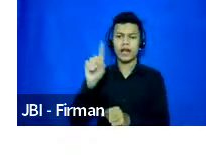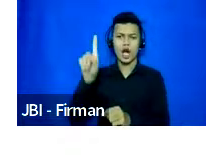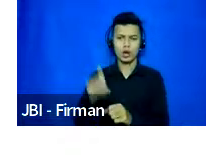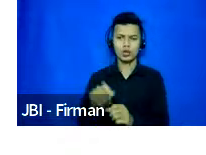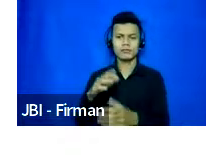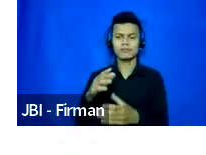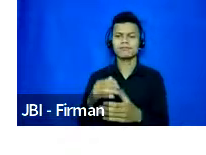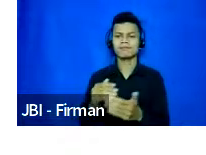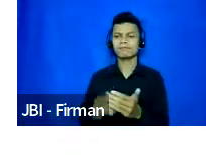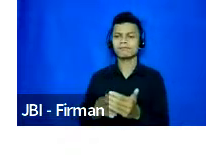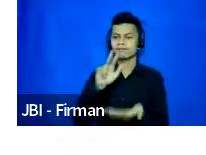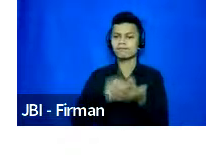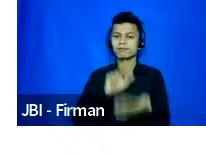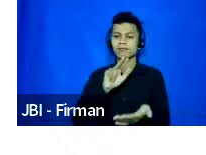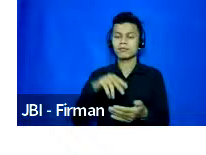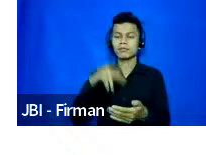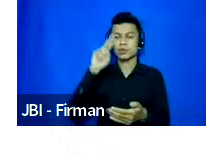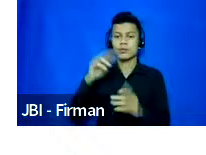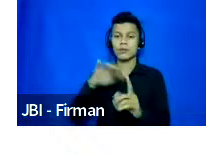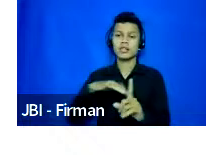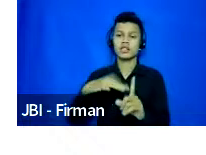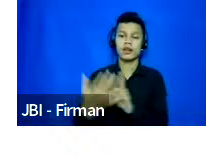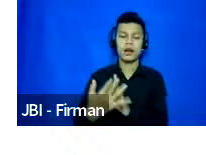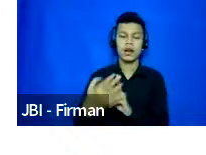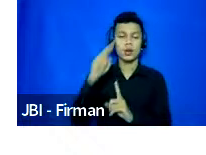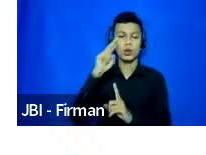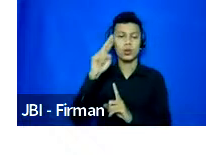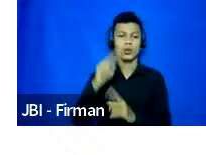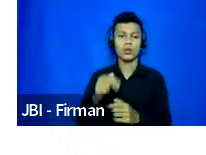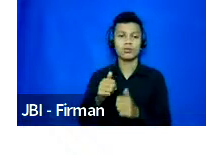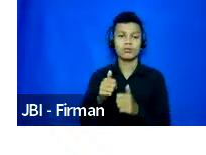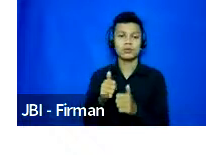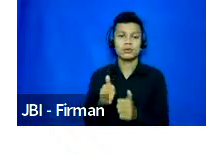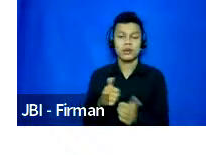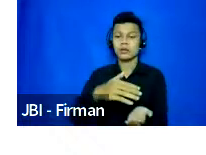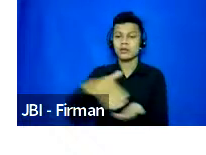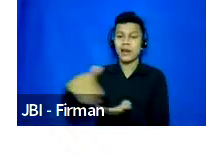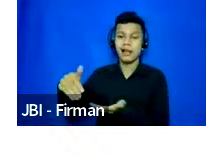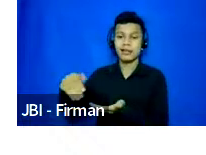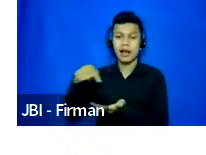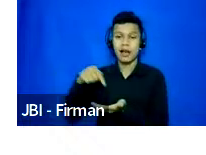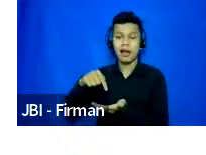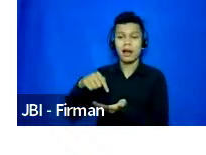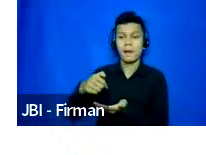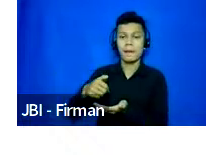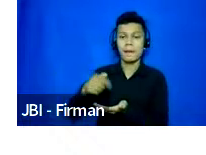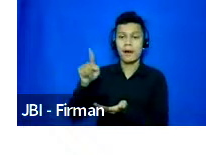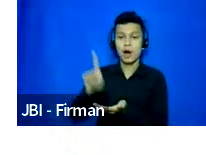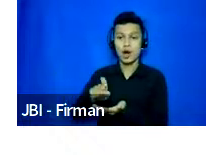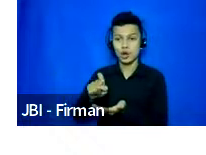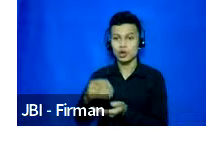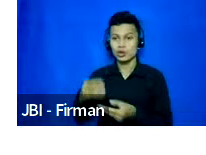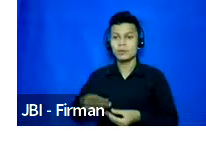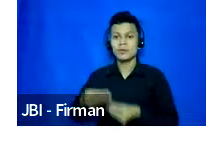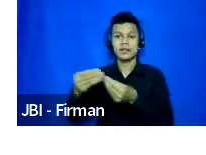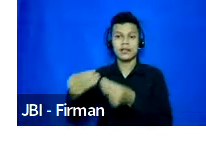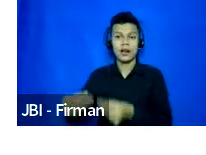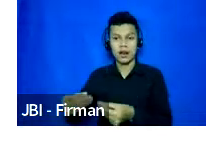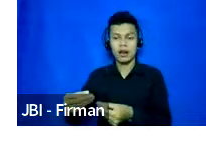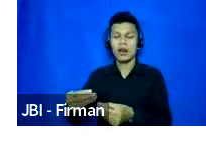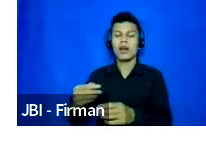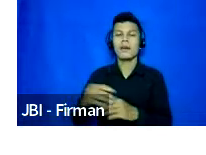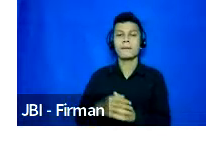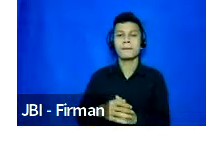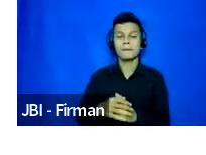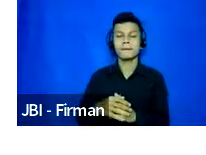what data online services can collect from them and how those data can be used. We also need strong enforcement mechanism